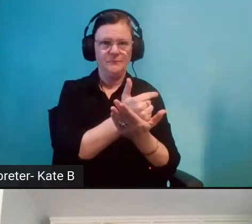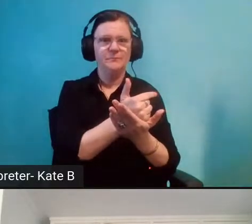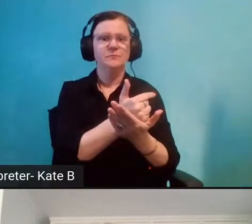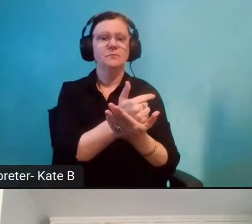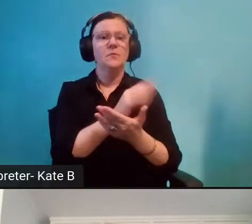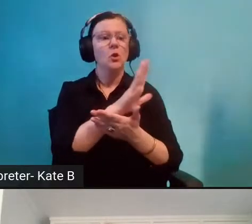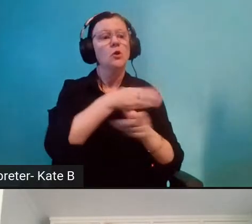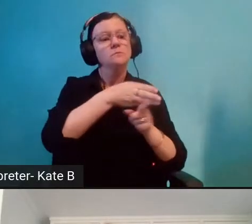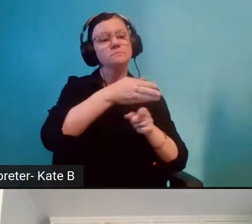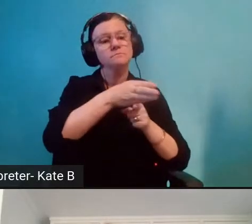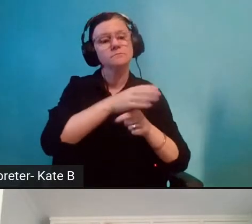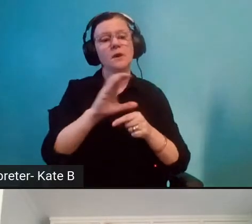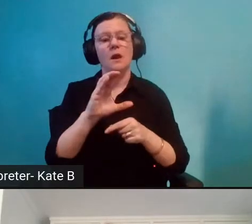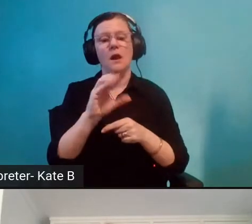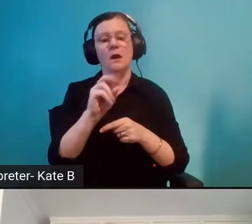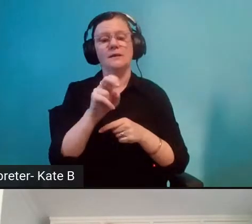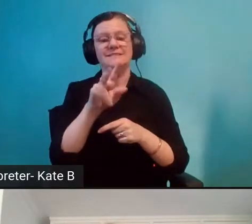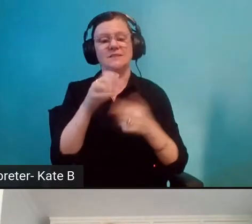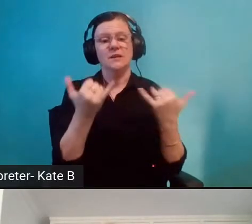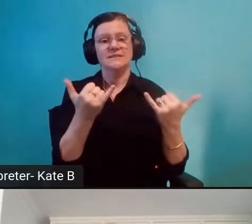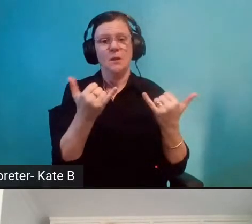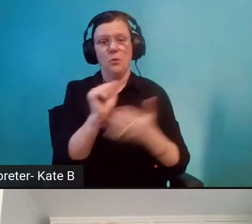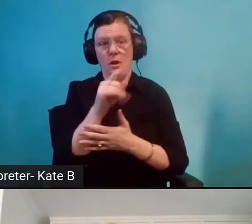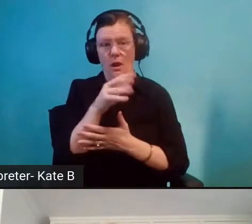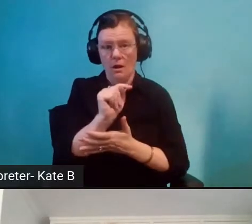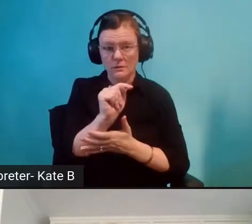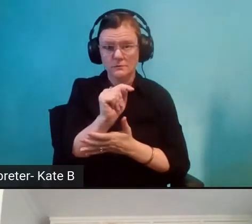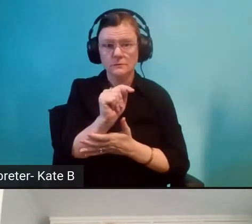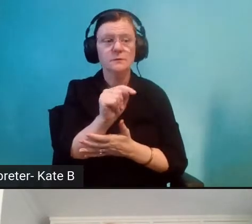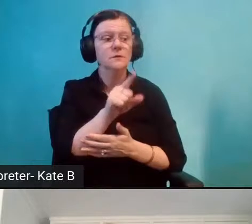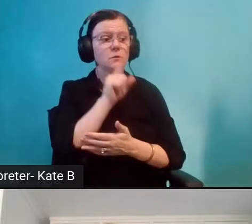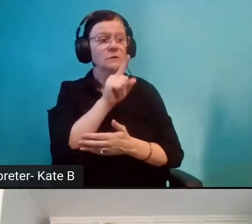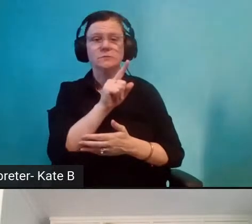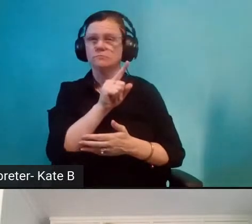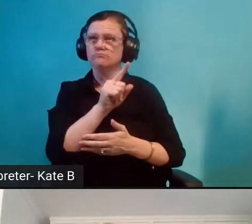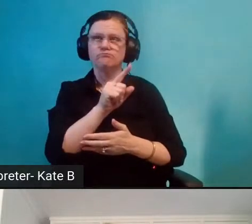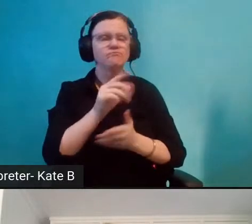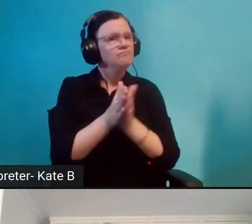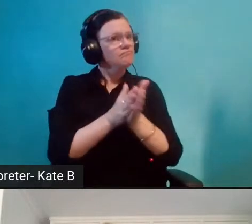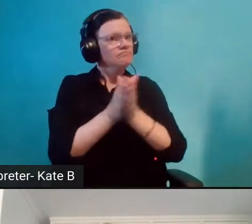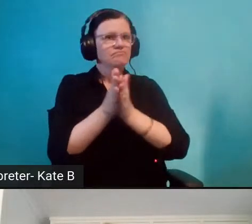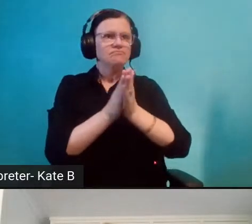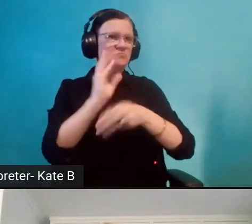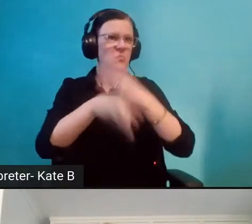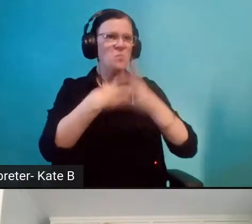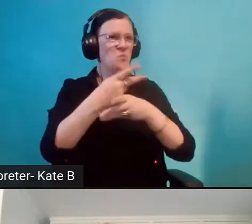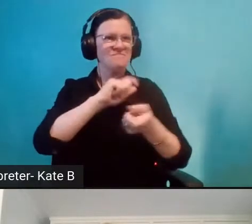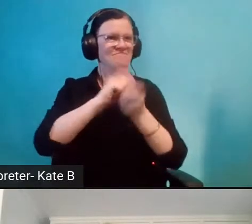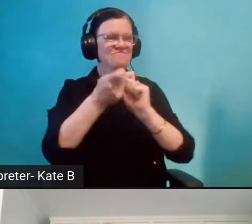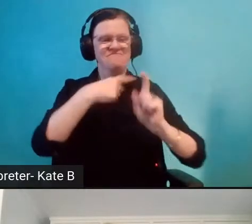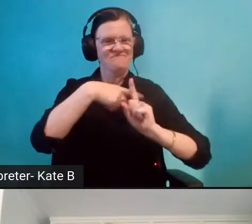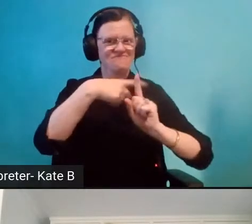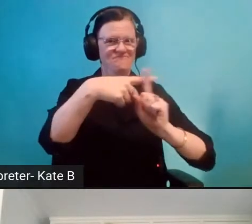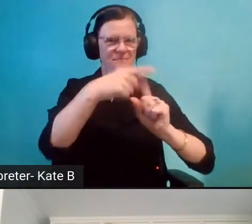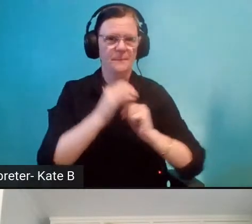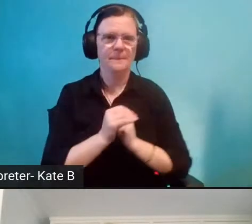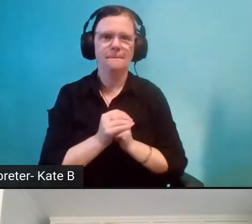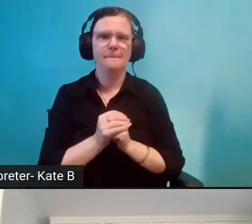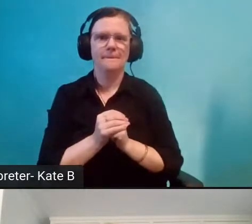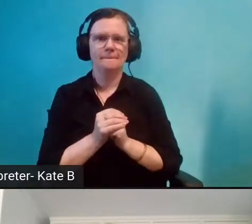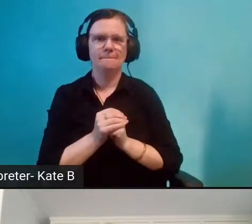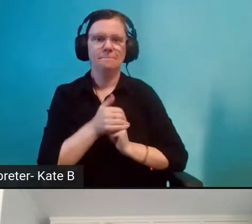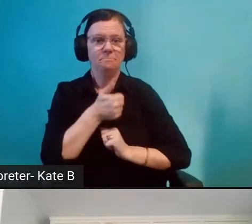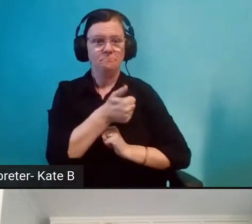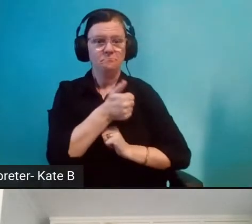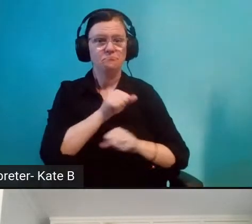contemporary art, comparative literature, and set out to change the world. After working